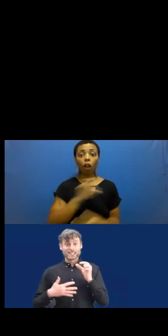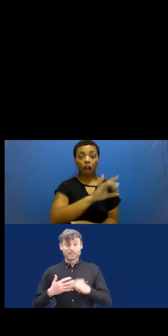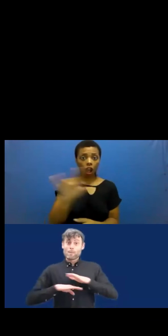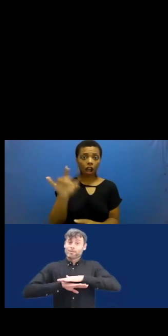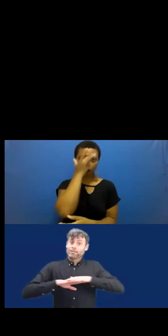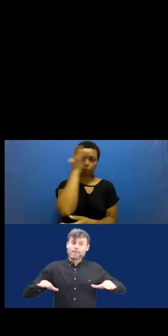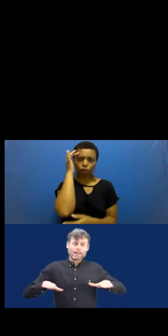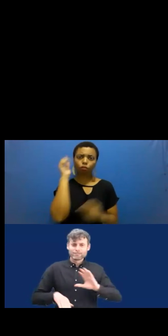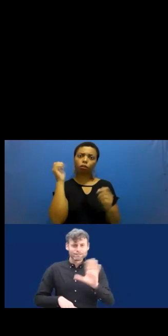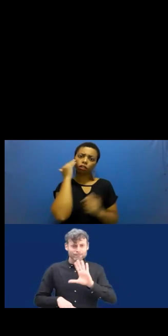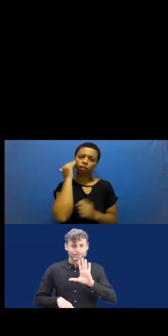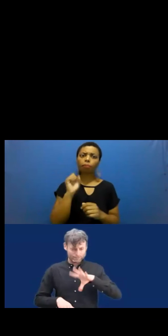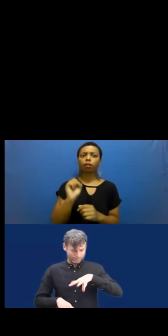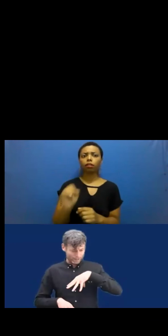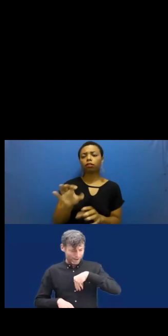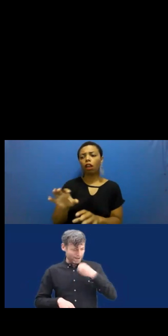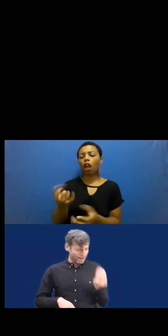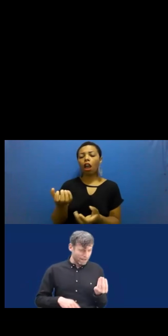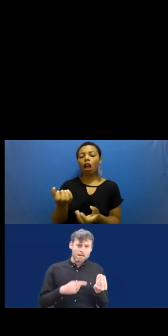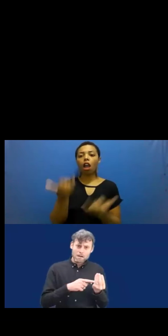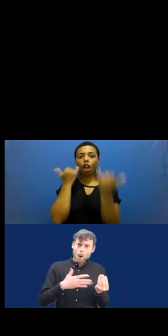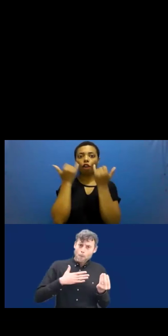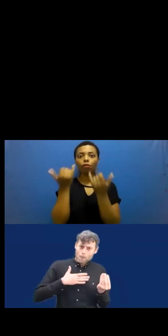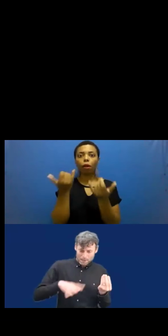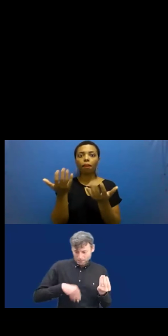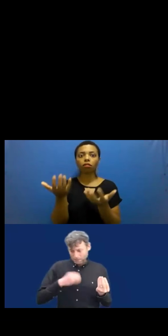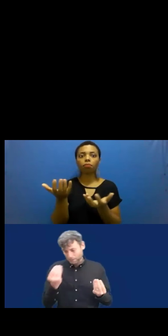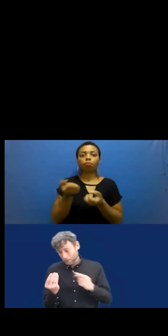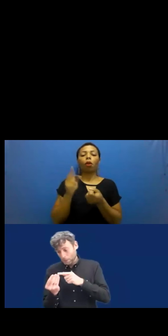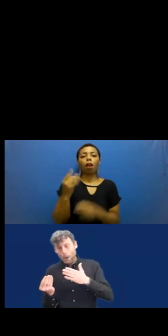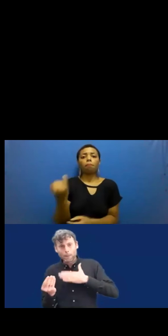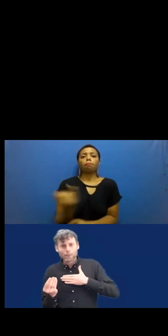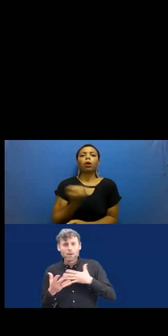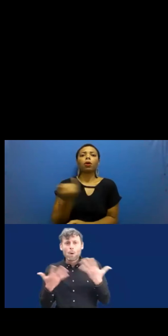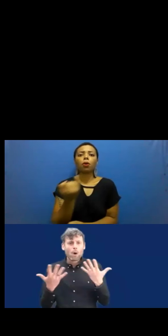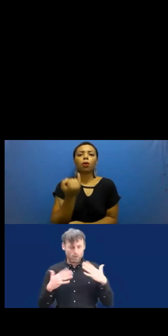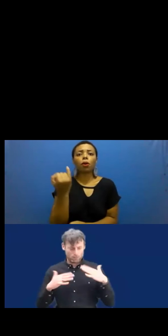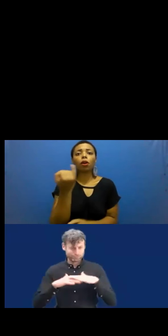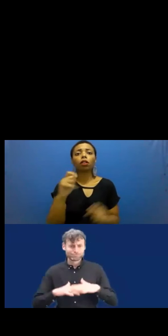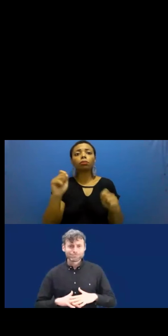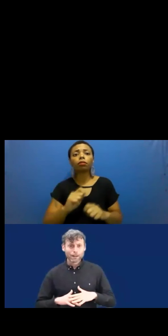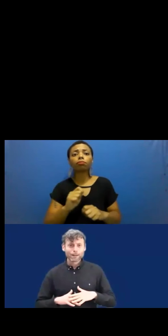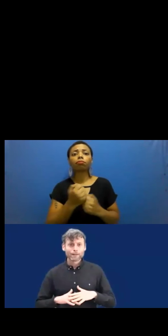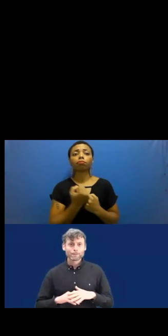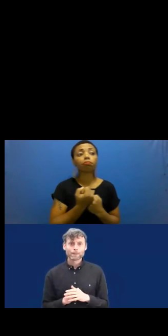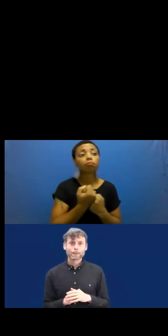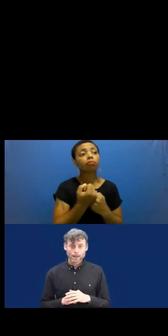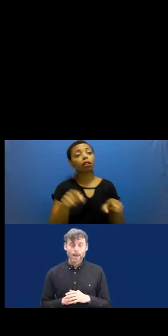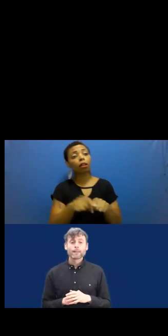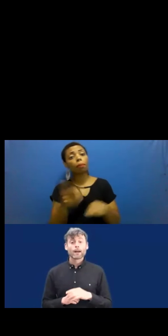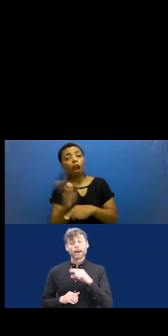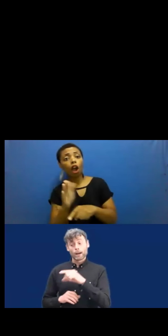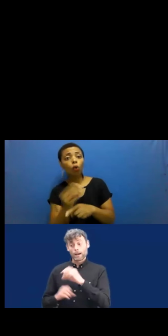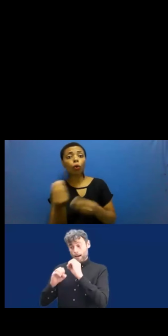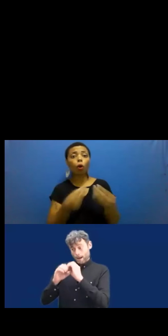us information relevant to the provision of support and intervention. This